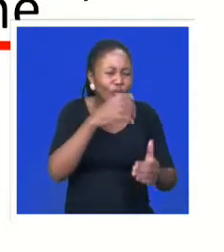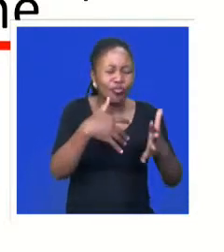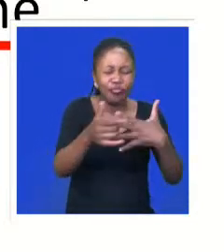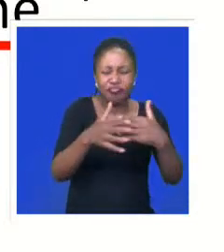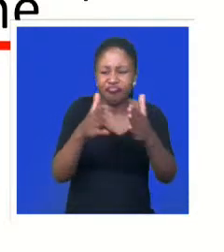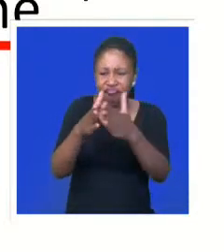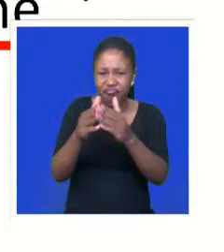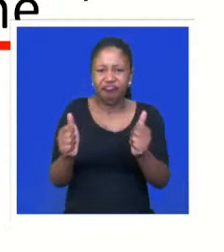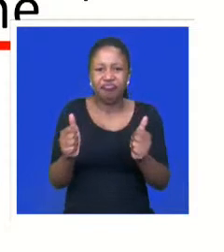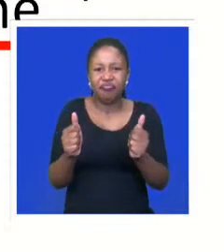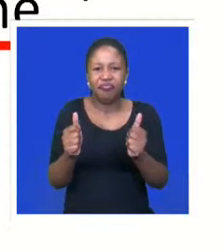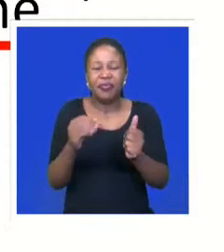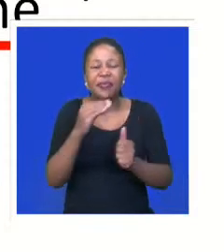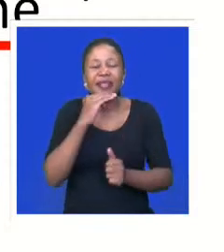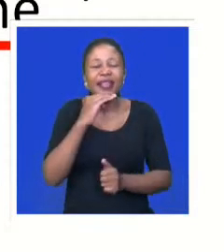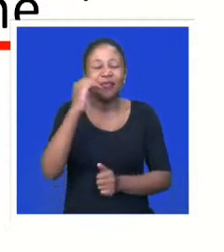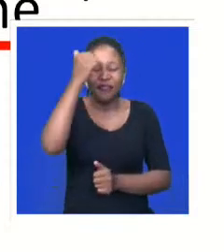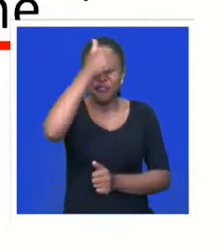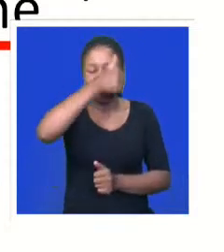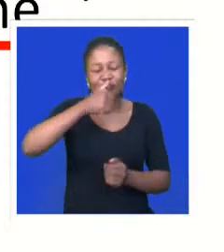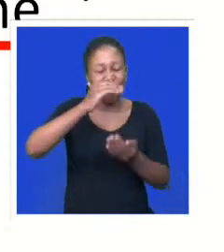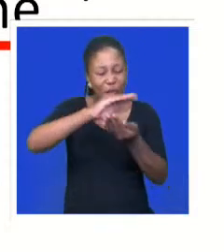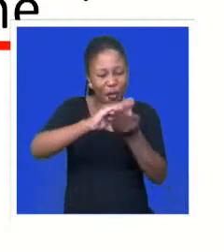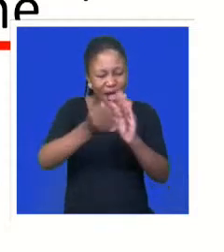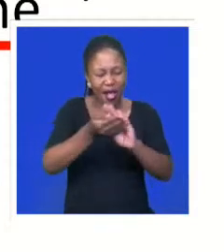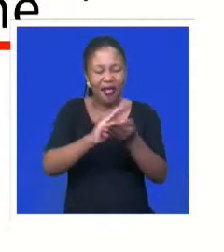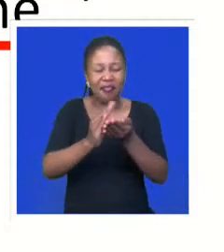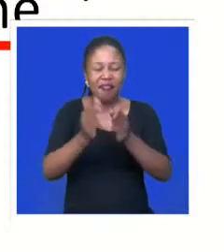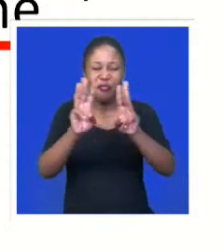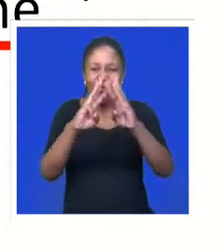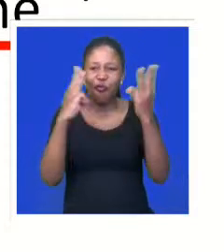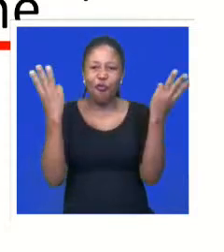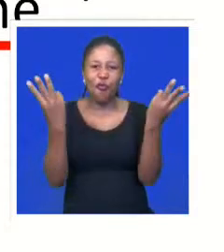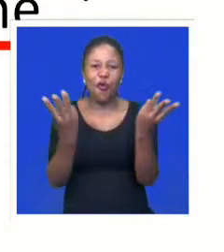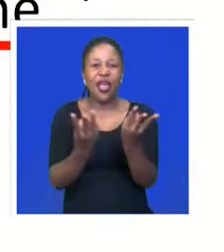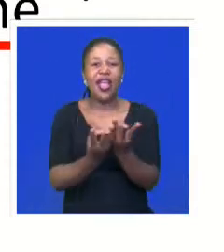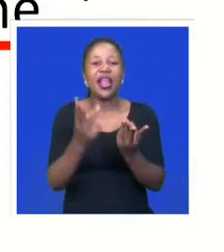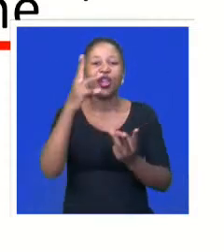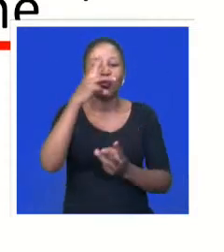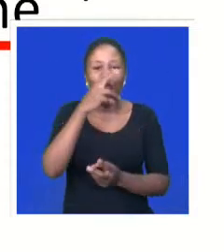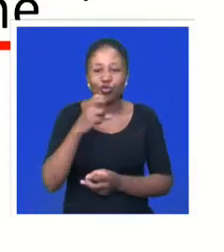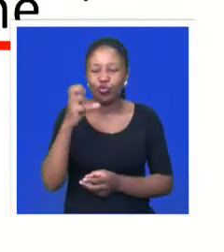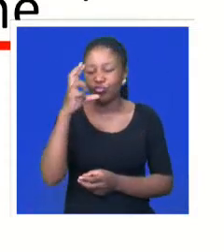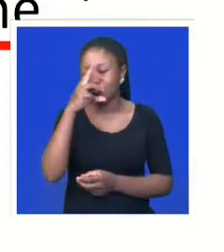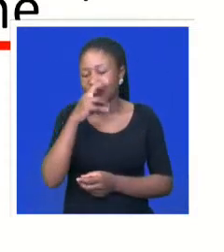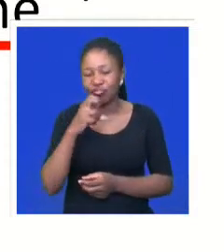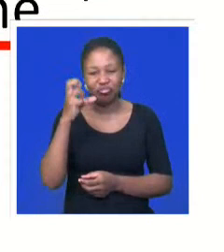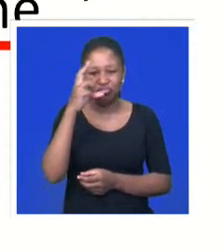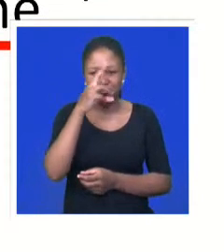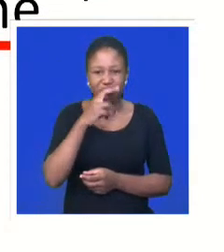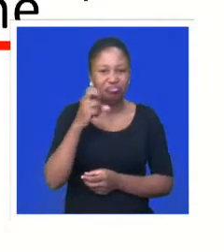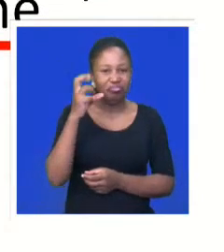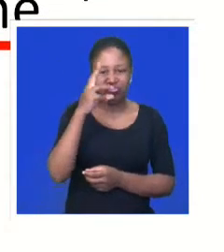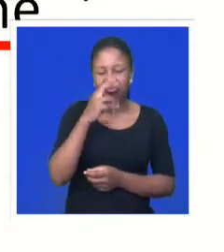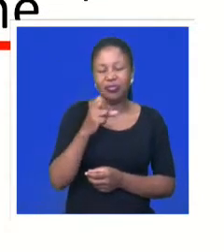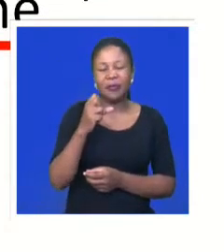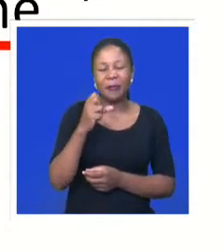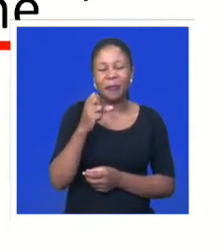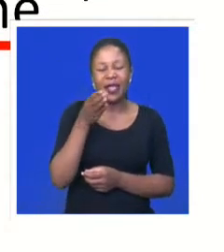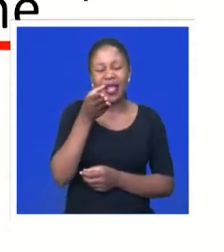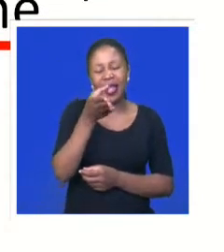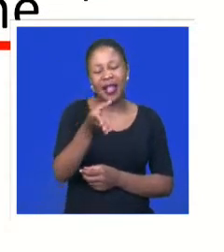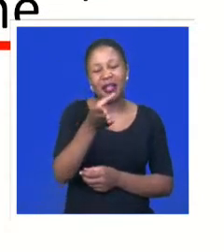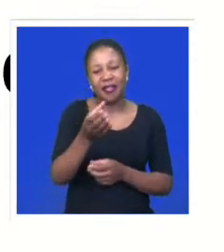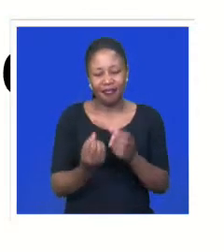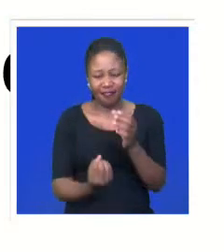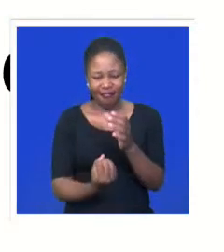universe through speaking. God created the universe through speaking. That is how the universe